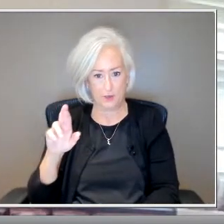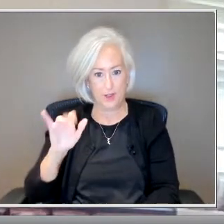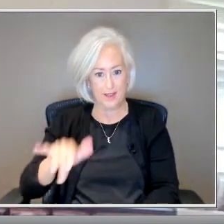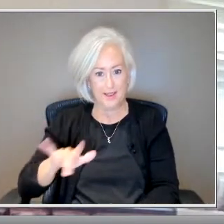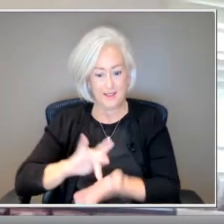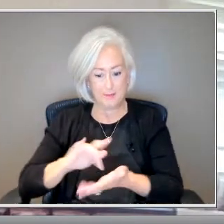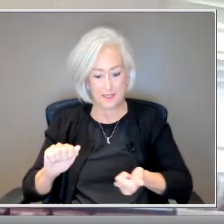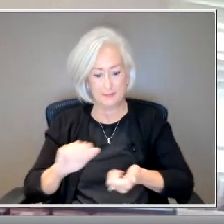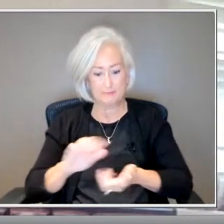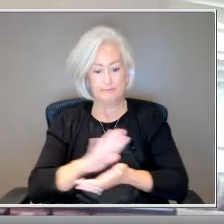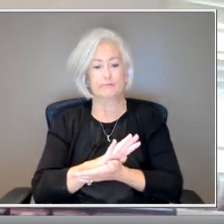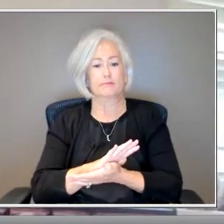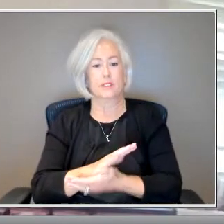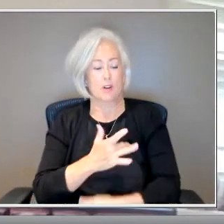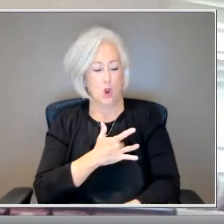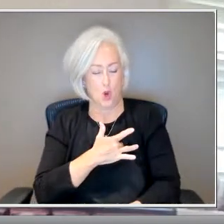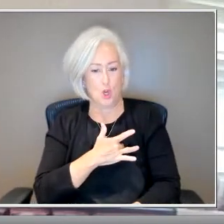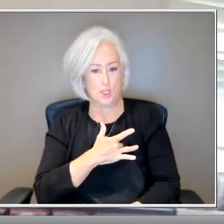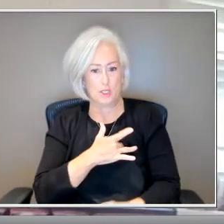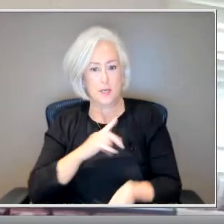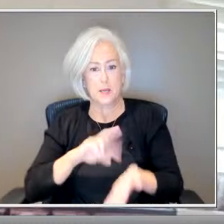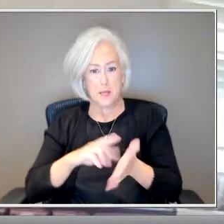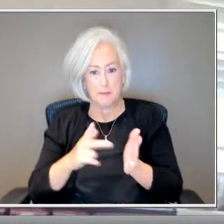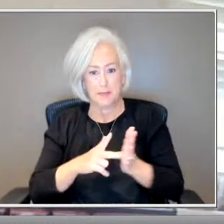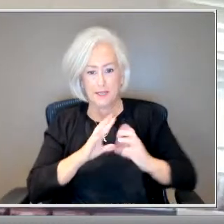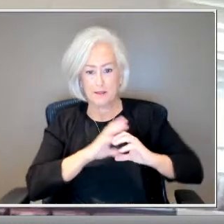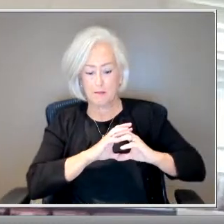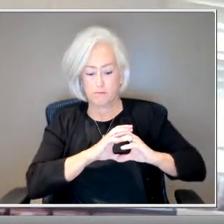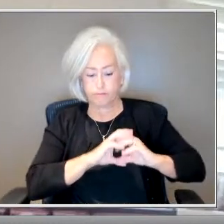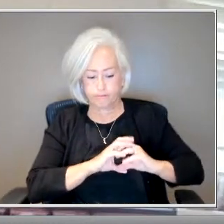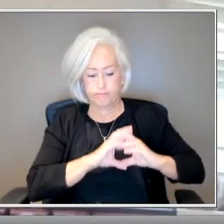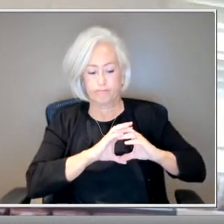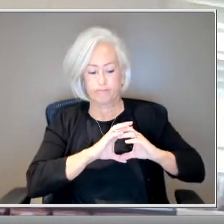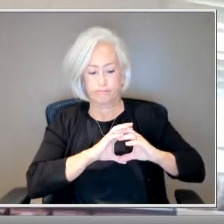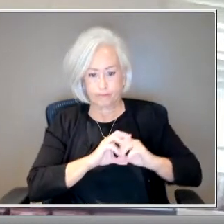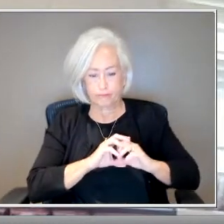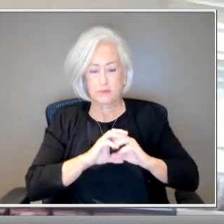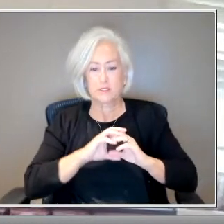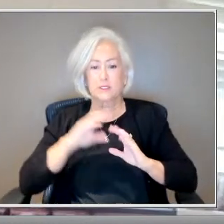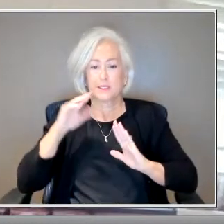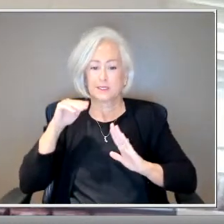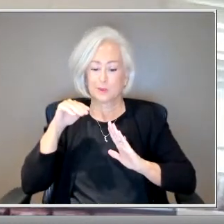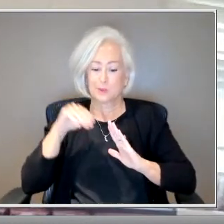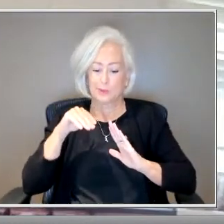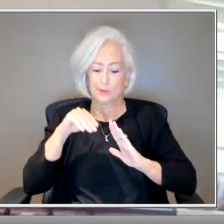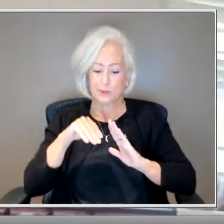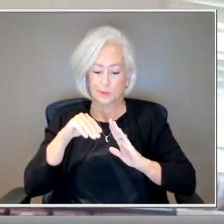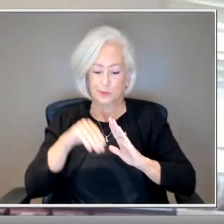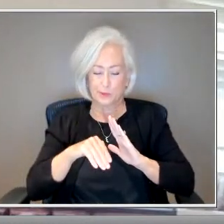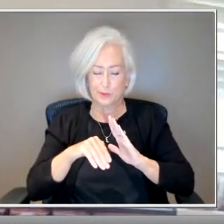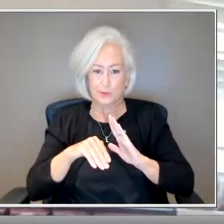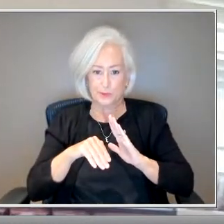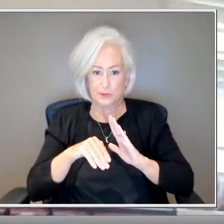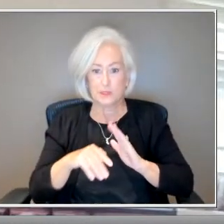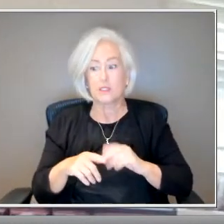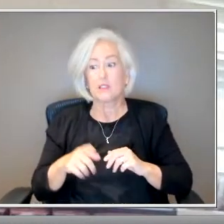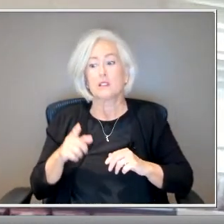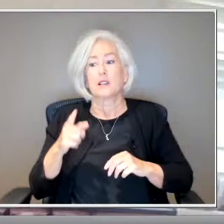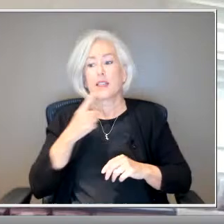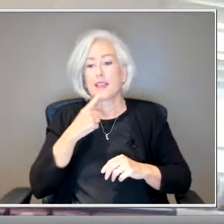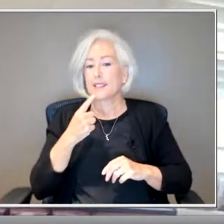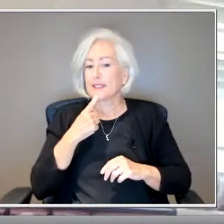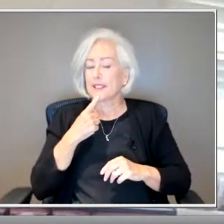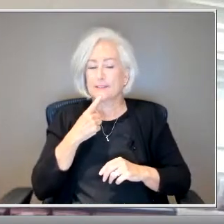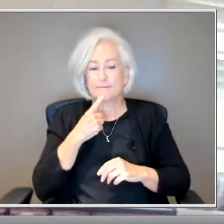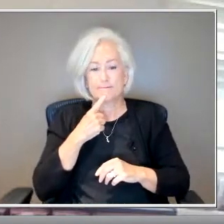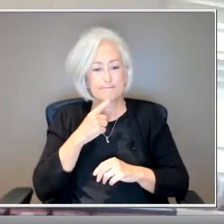heart. So my ejection fraction went down pretty low. So they said that I did not need to do